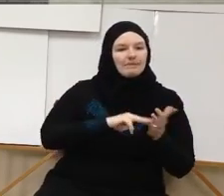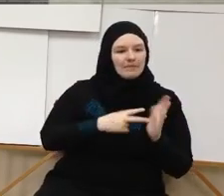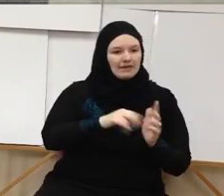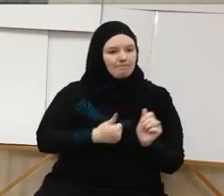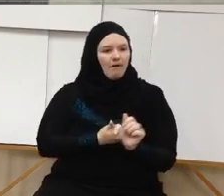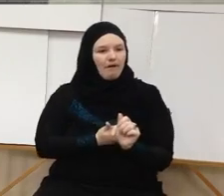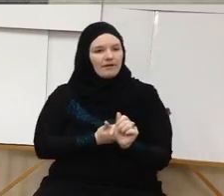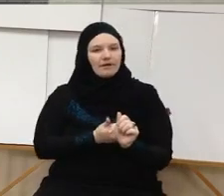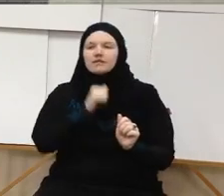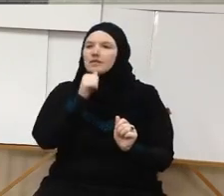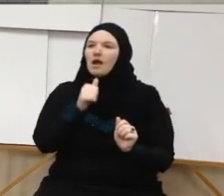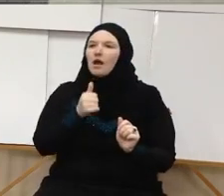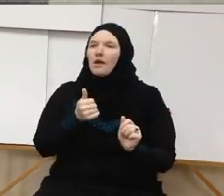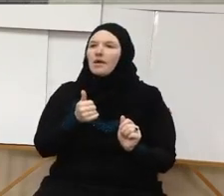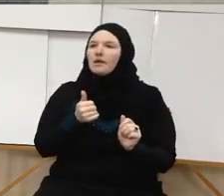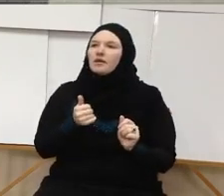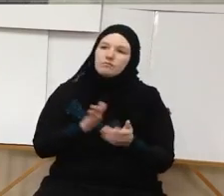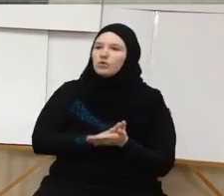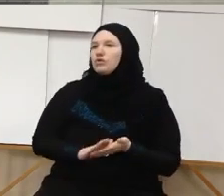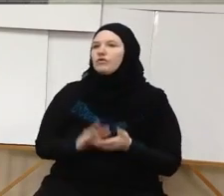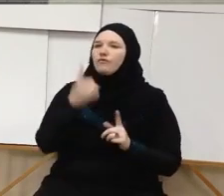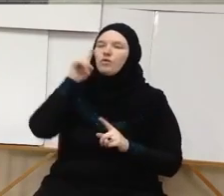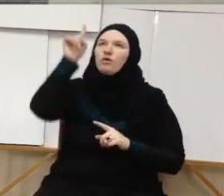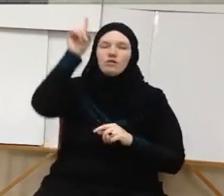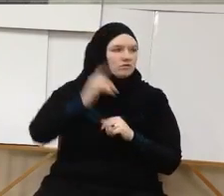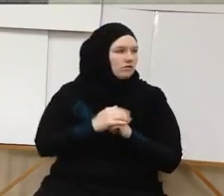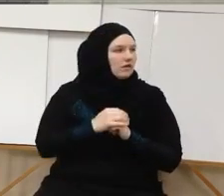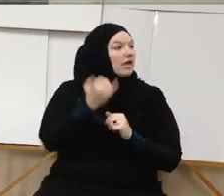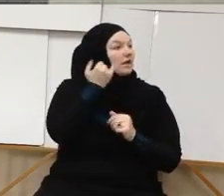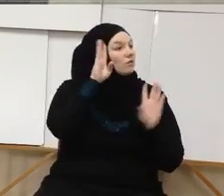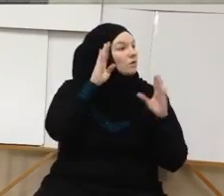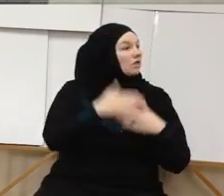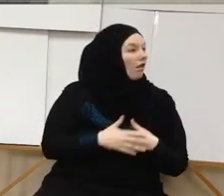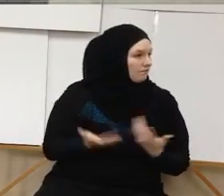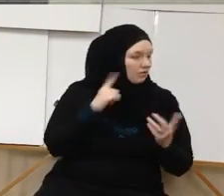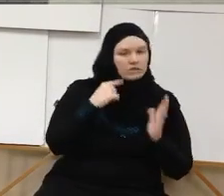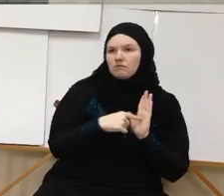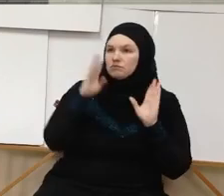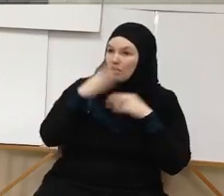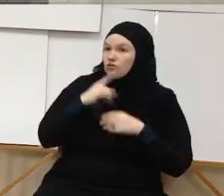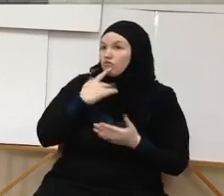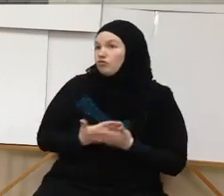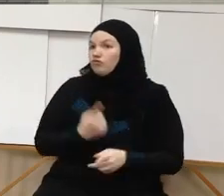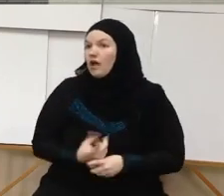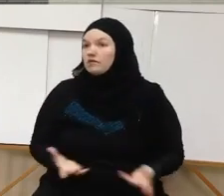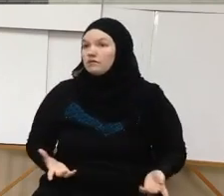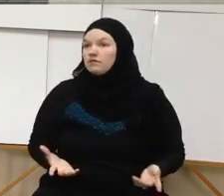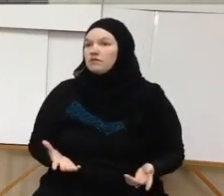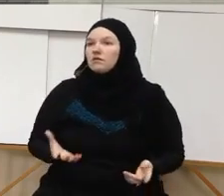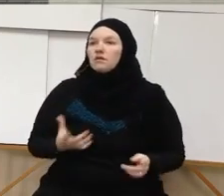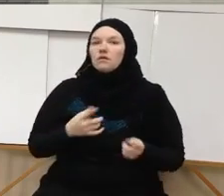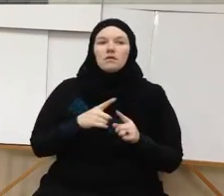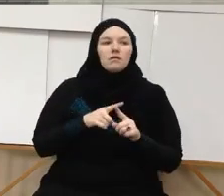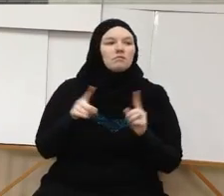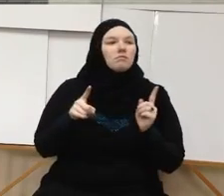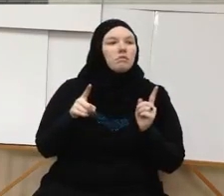any reward. Actually, you may be punished. If you pray, prayer is good, but the purpose of your prayer is